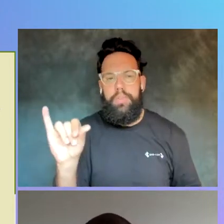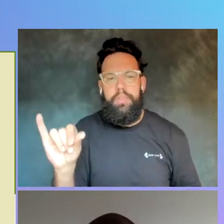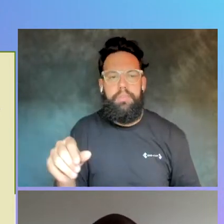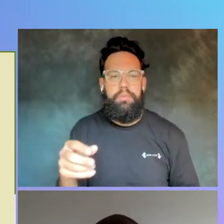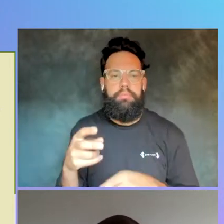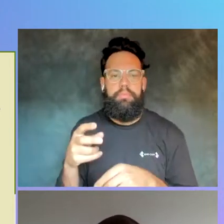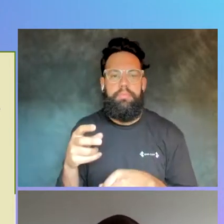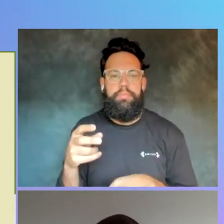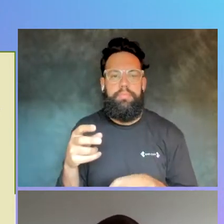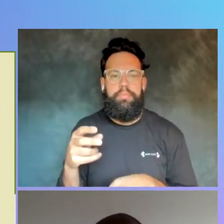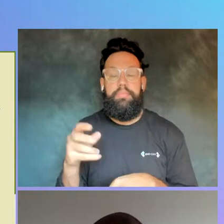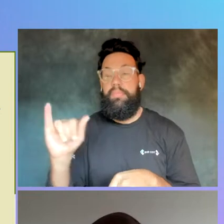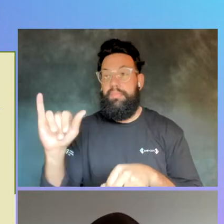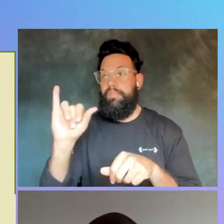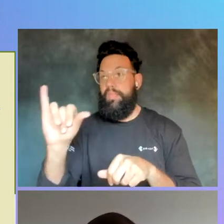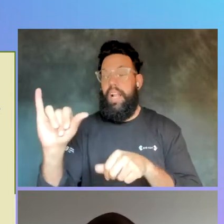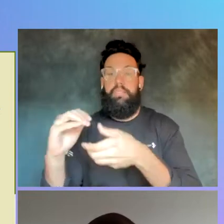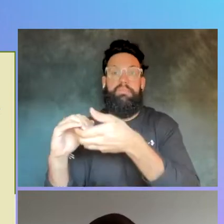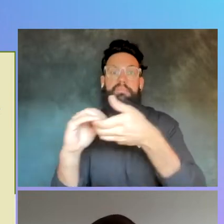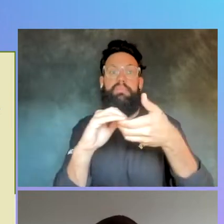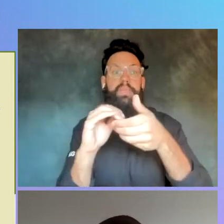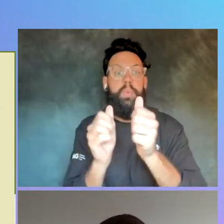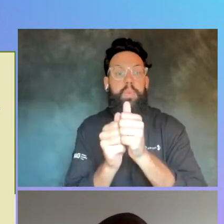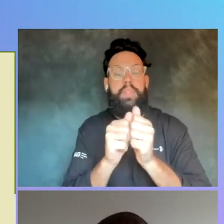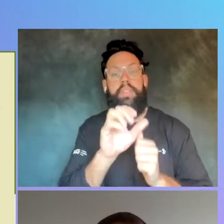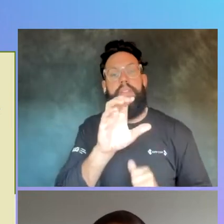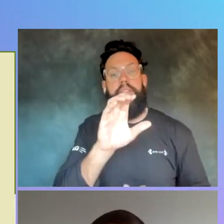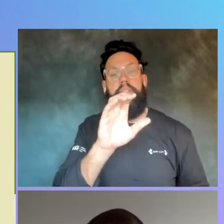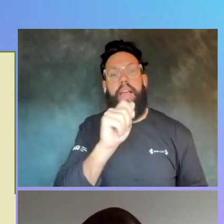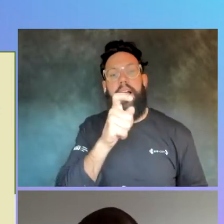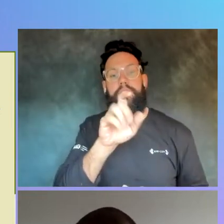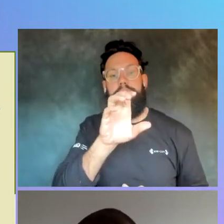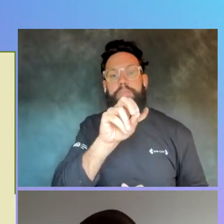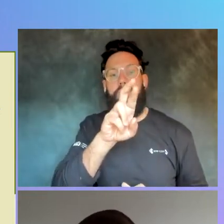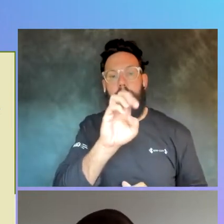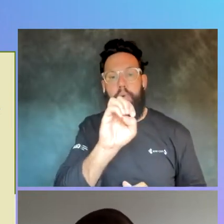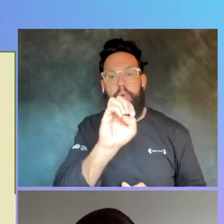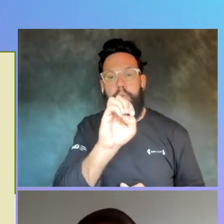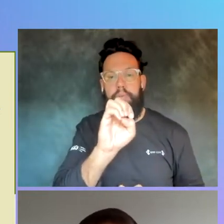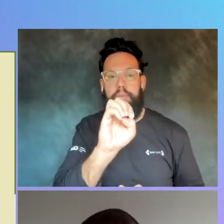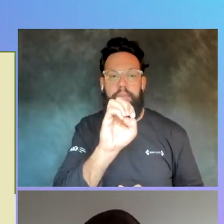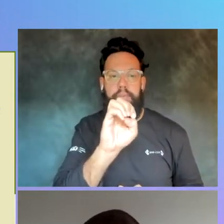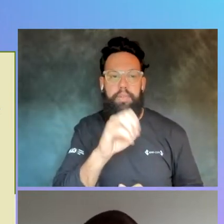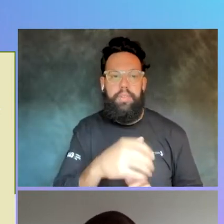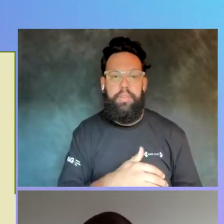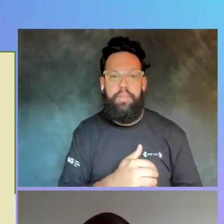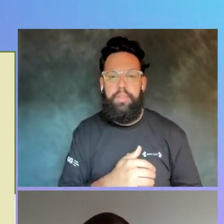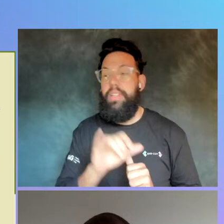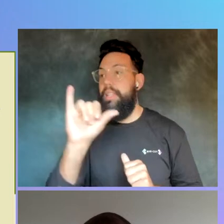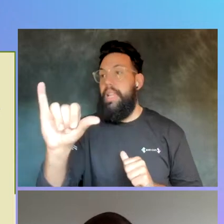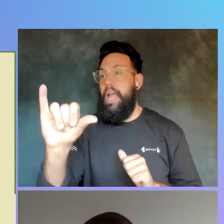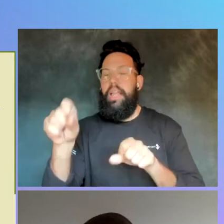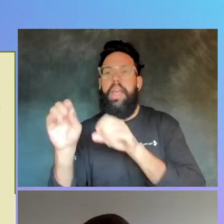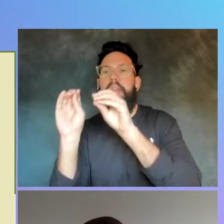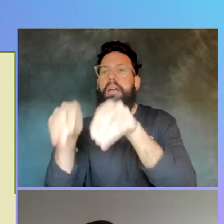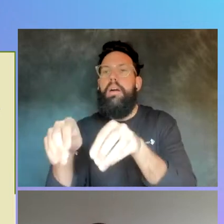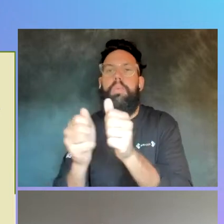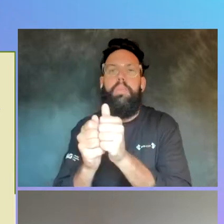into Cypress is the Cypress Axe plugin, which we'll be integrating through to the testing structure